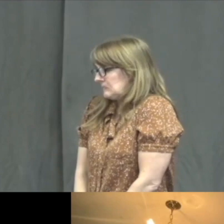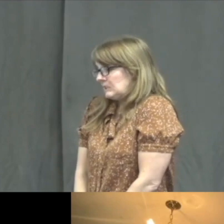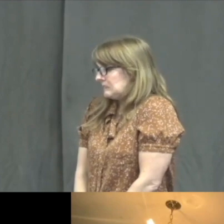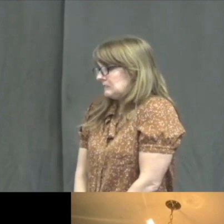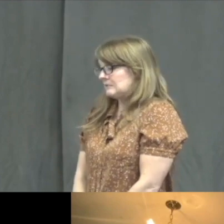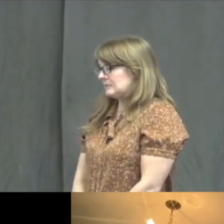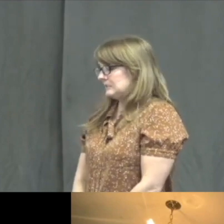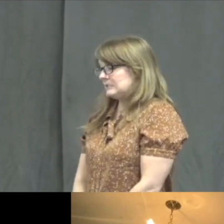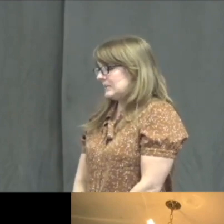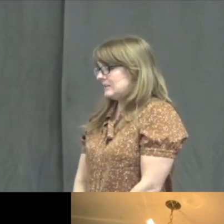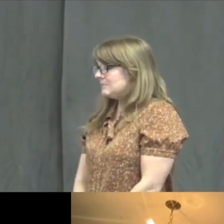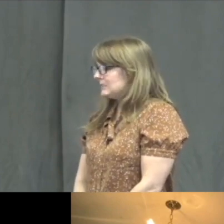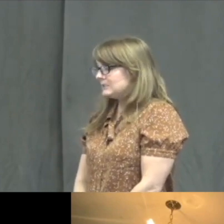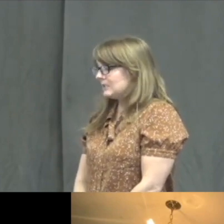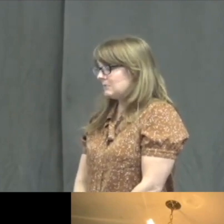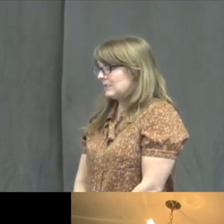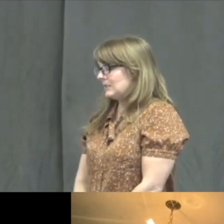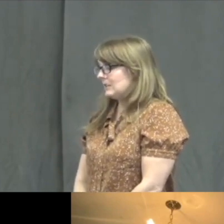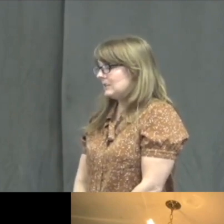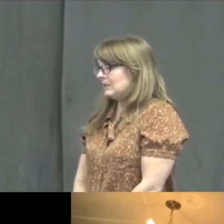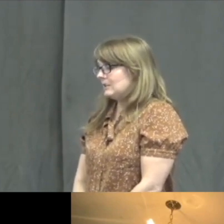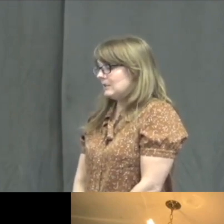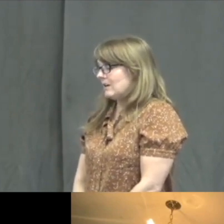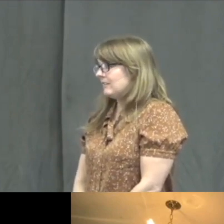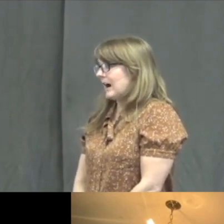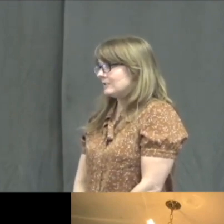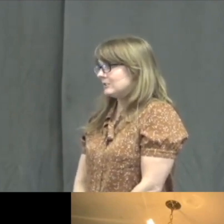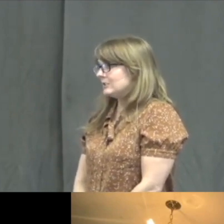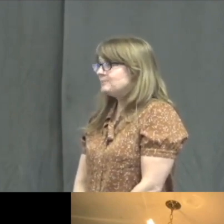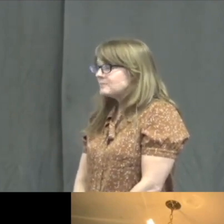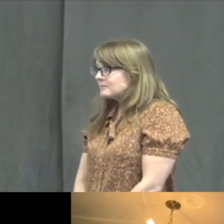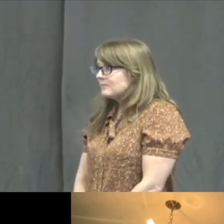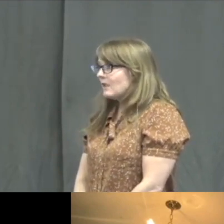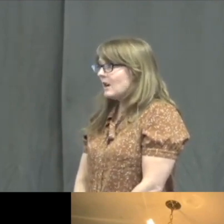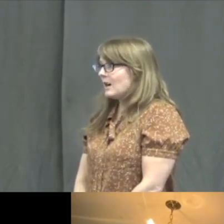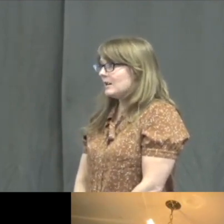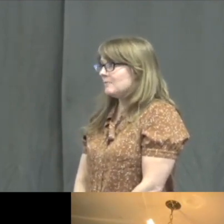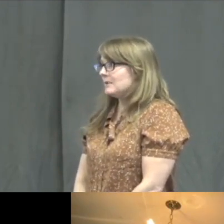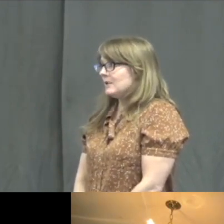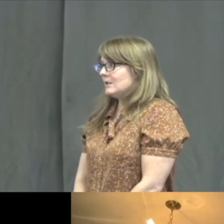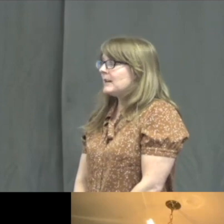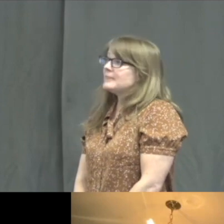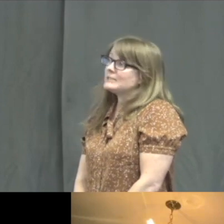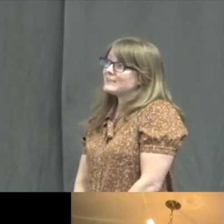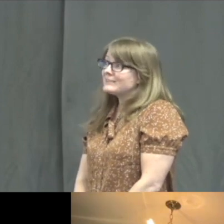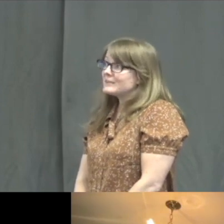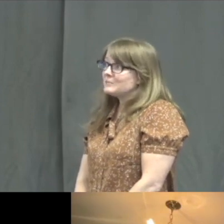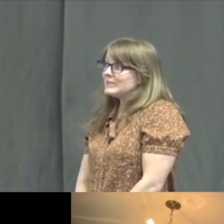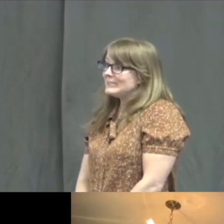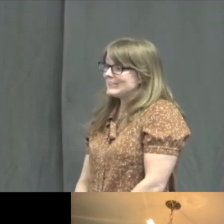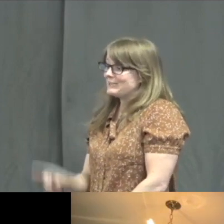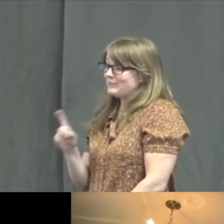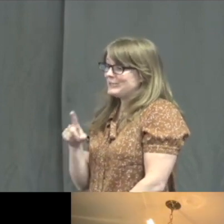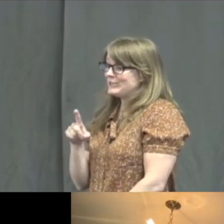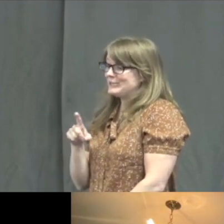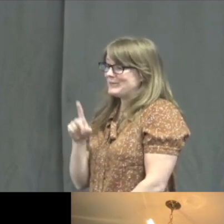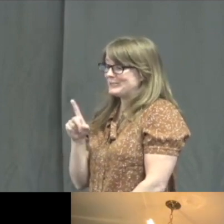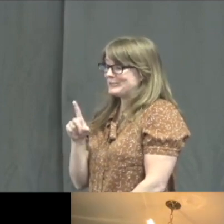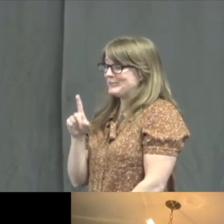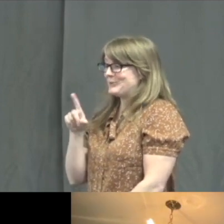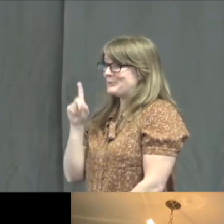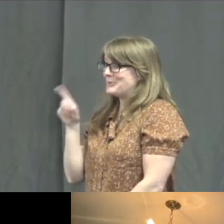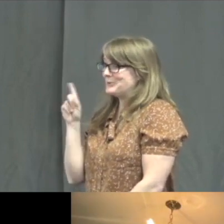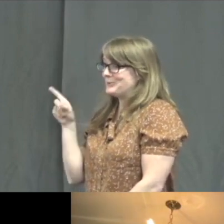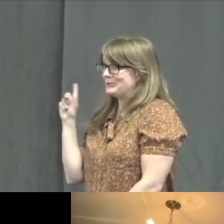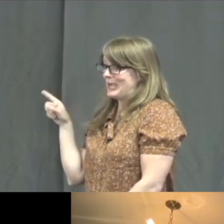the length doesn't seem to be a factor, but that doesn't mean that if we couldn't measure